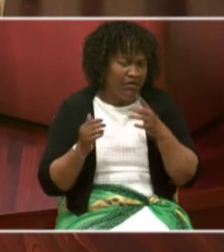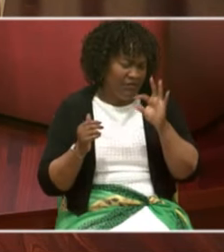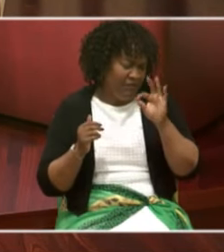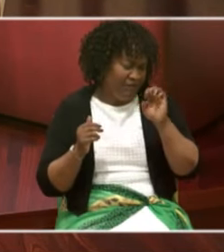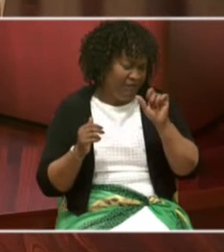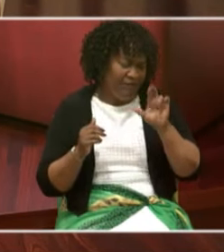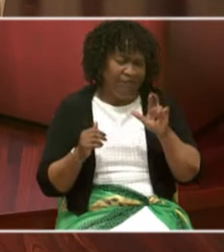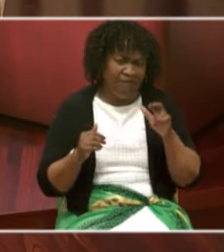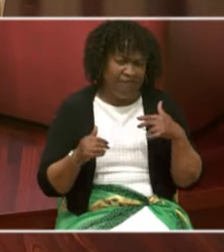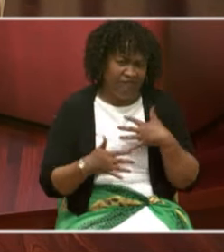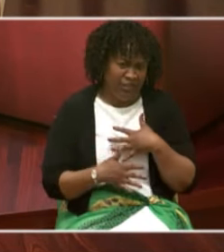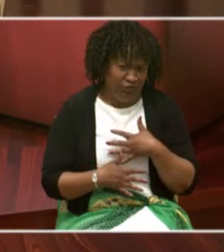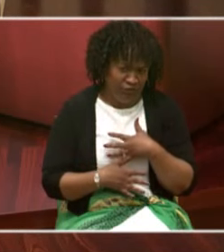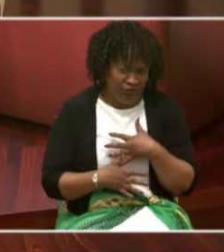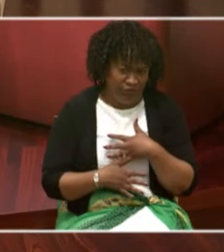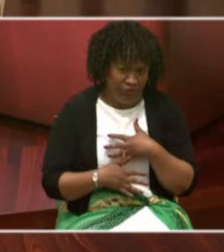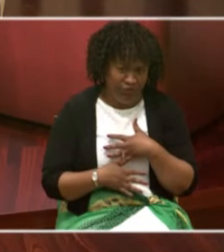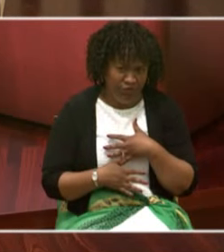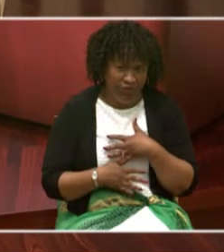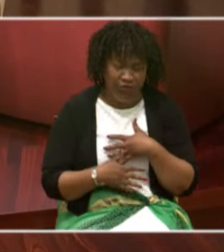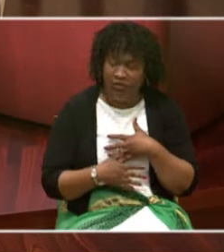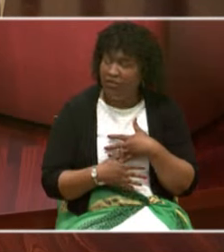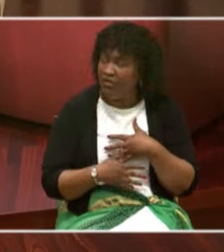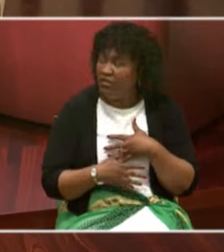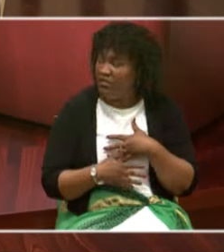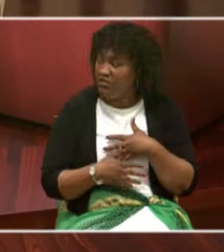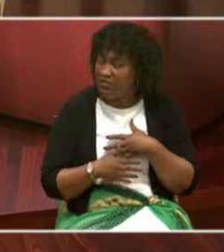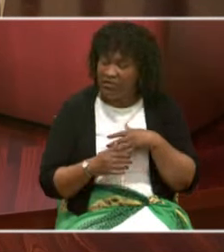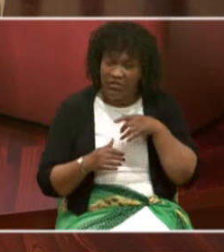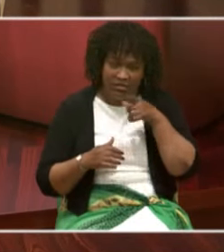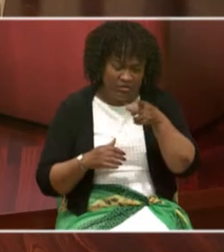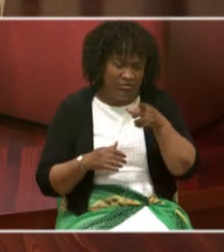a psychological death.